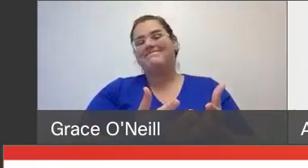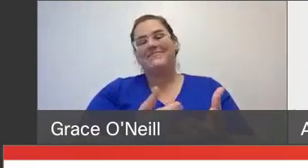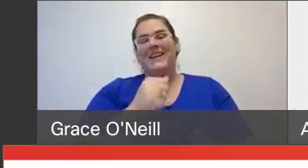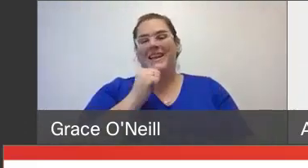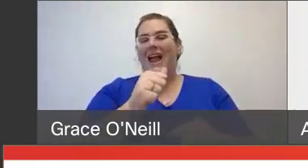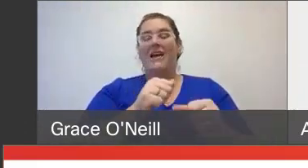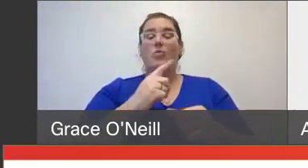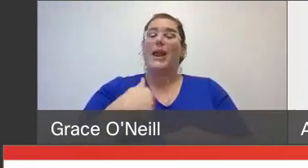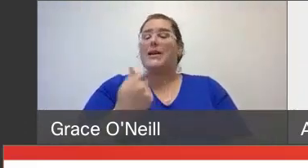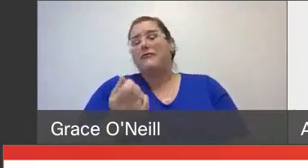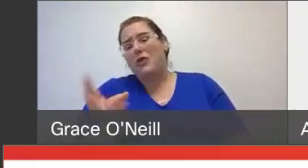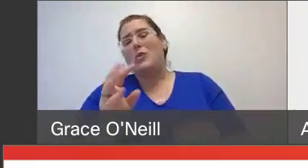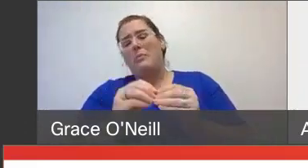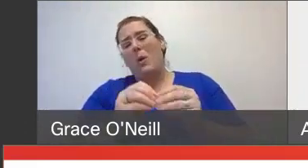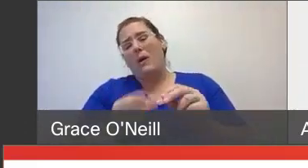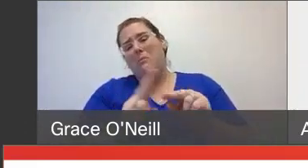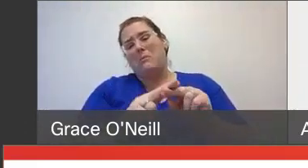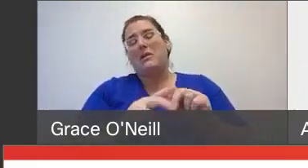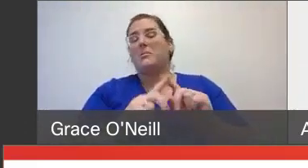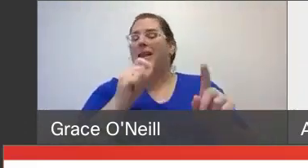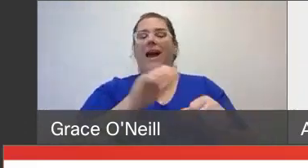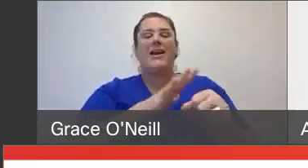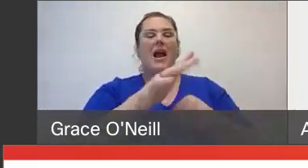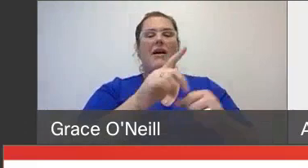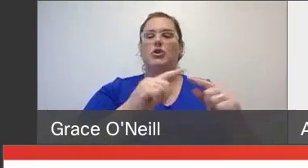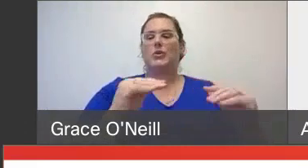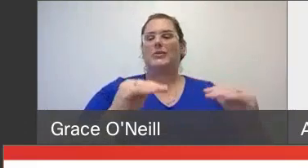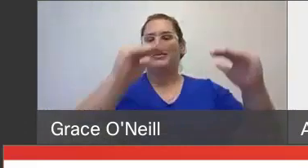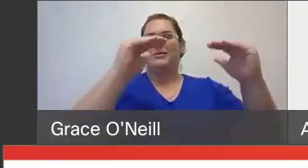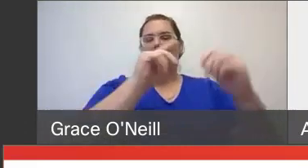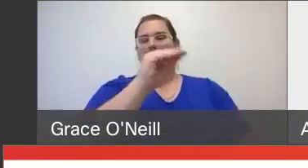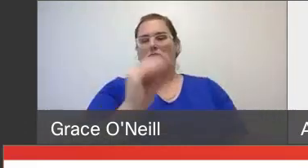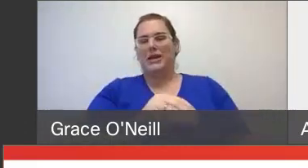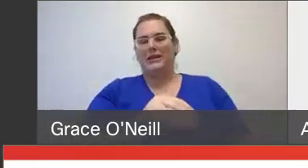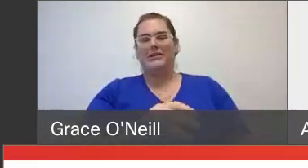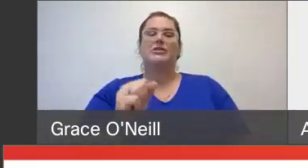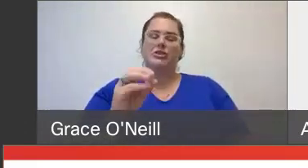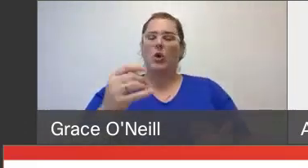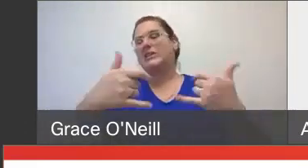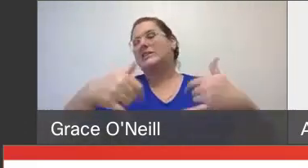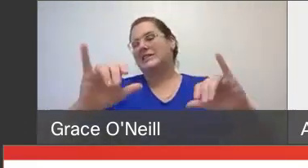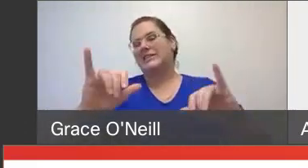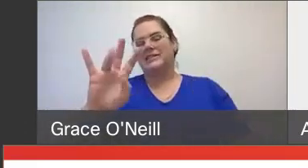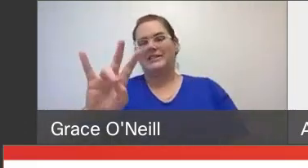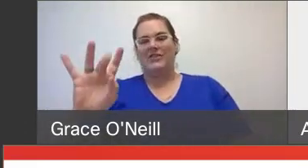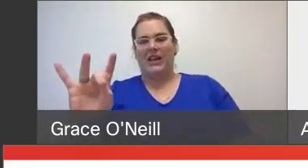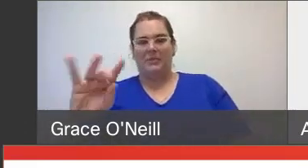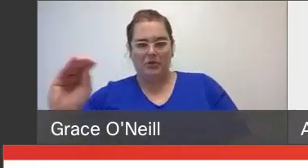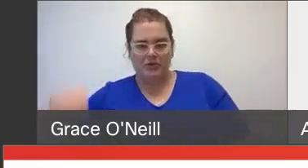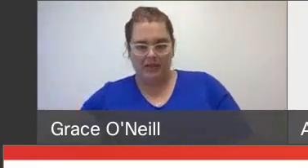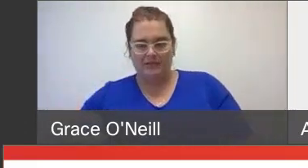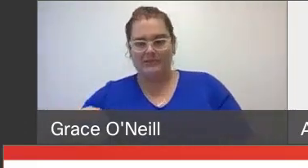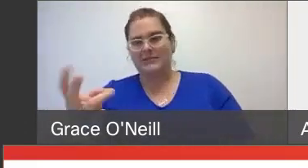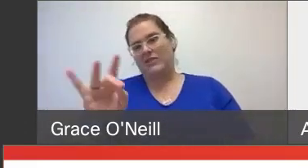up. So we are still at 78% of people supported by DDA who have been at least partially